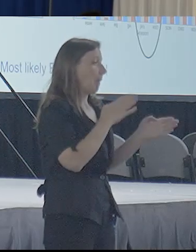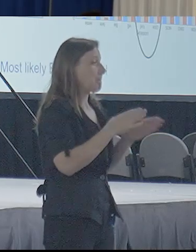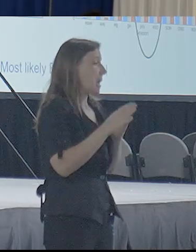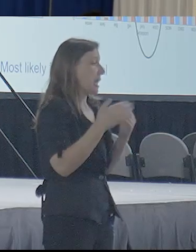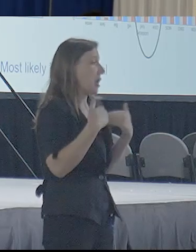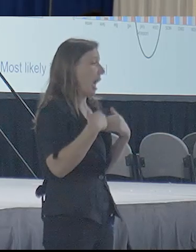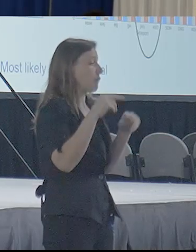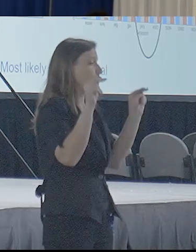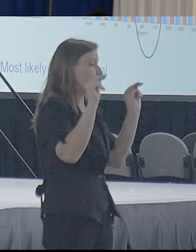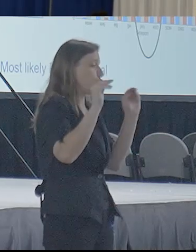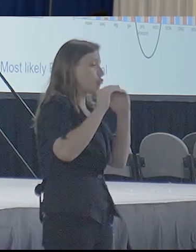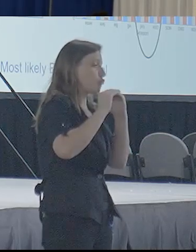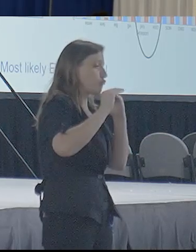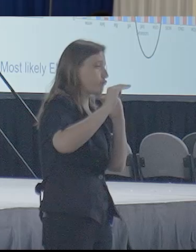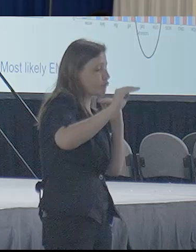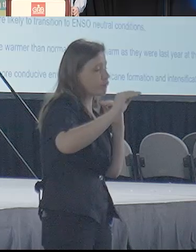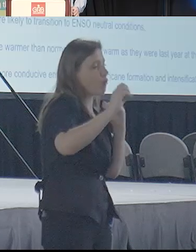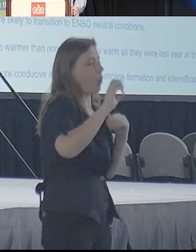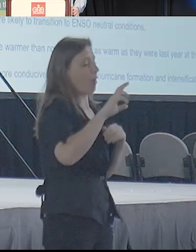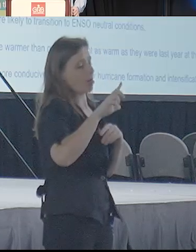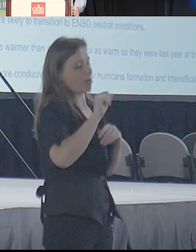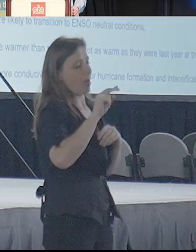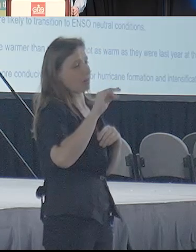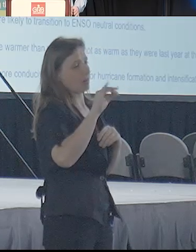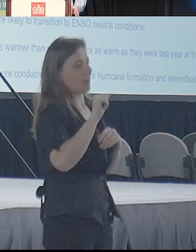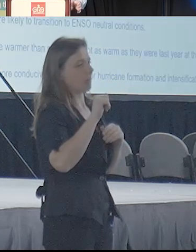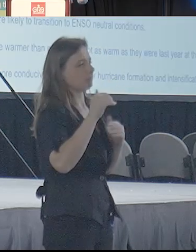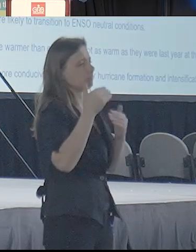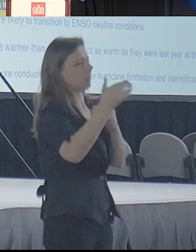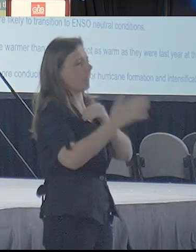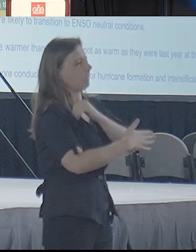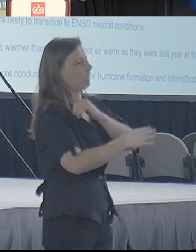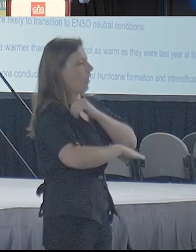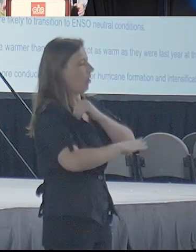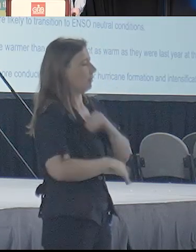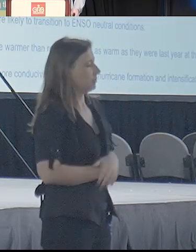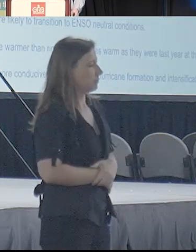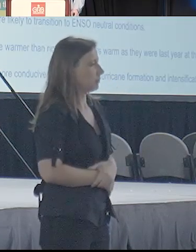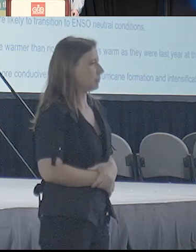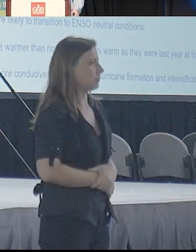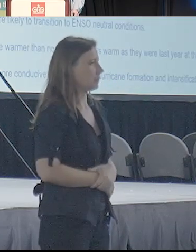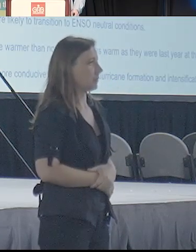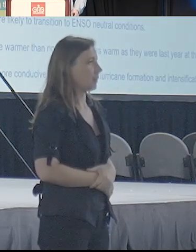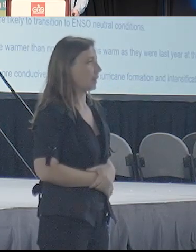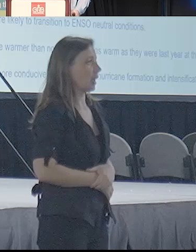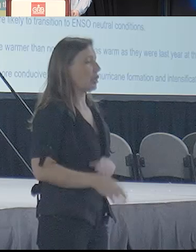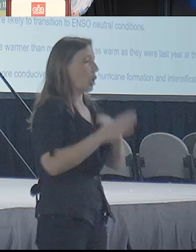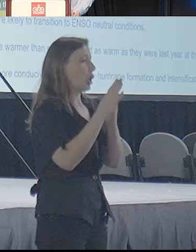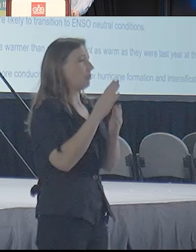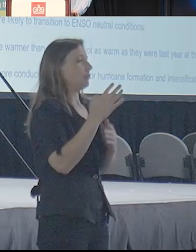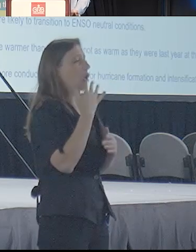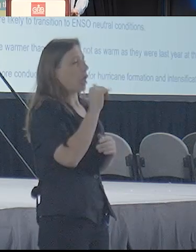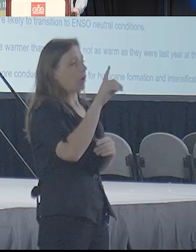a La Nina in the peak of the season in the summer and the fall. So these are the two main drivers for the Colorado State University